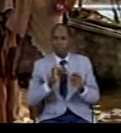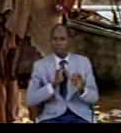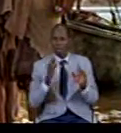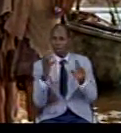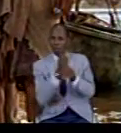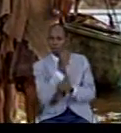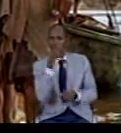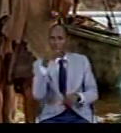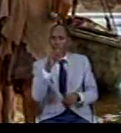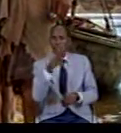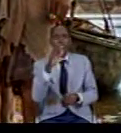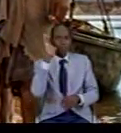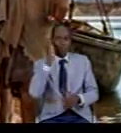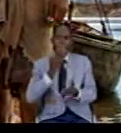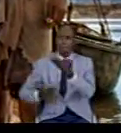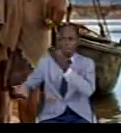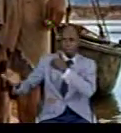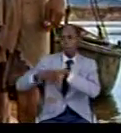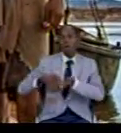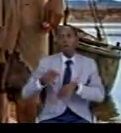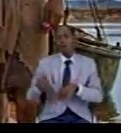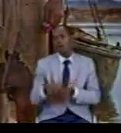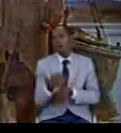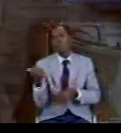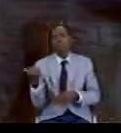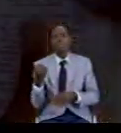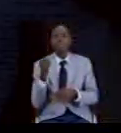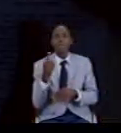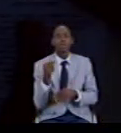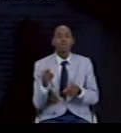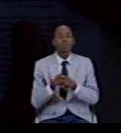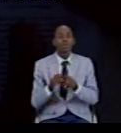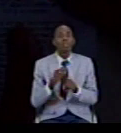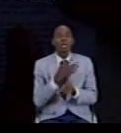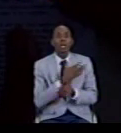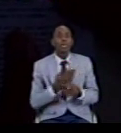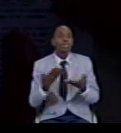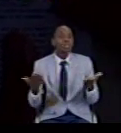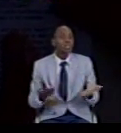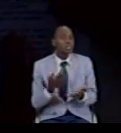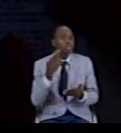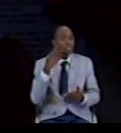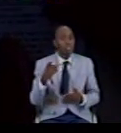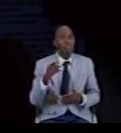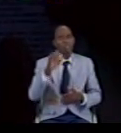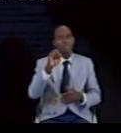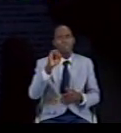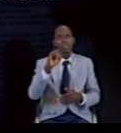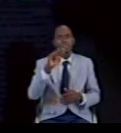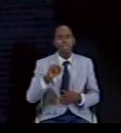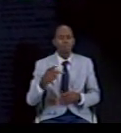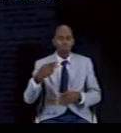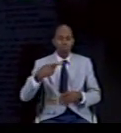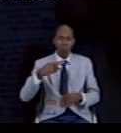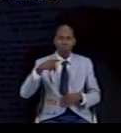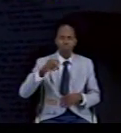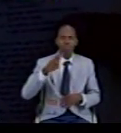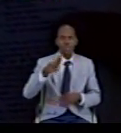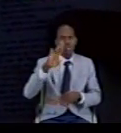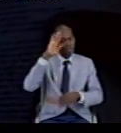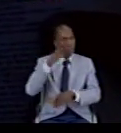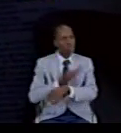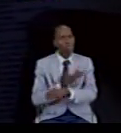will influence the rest of them. And so here we are in verse 15, Simon Peter, son of Jonas, lovest thou